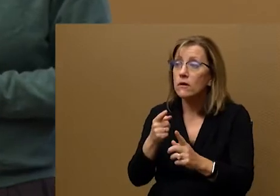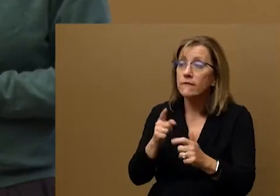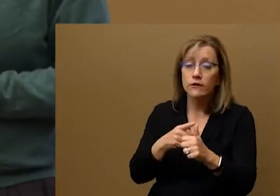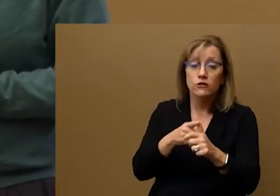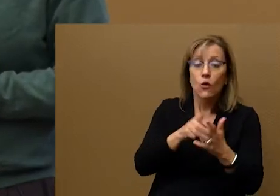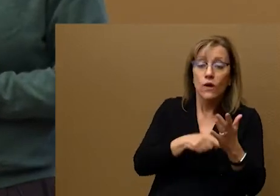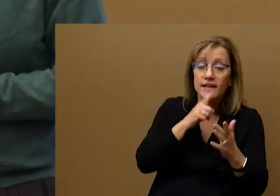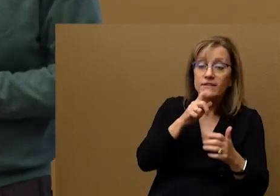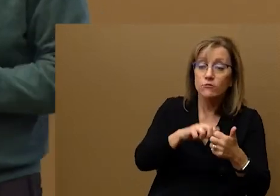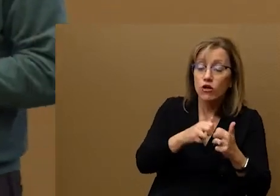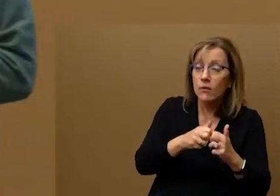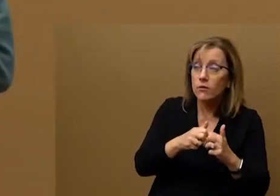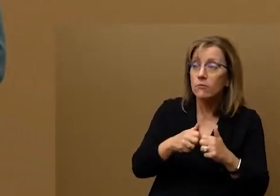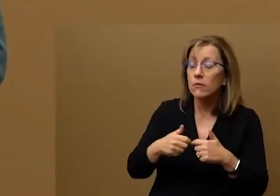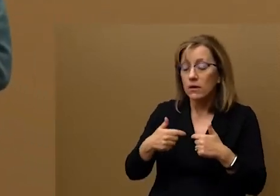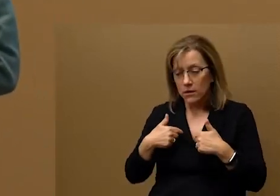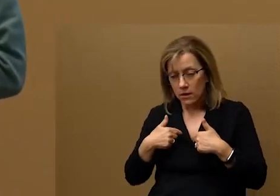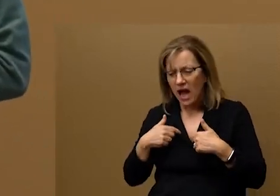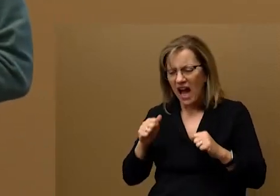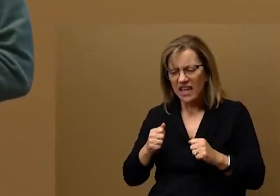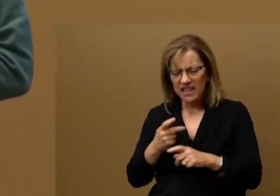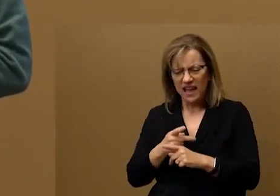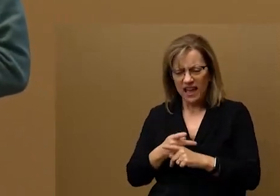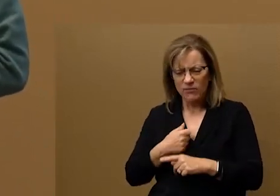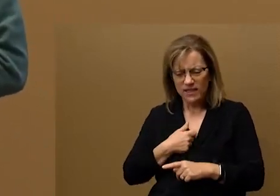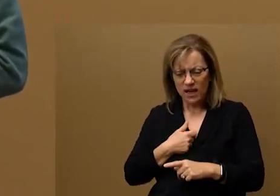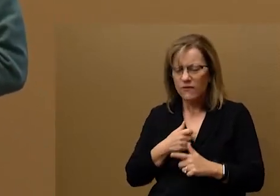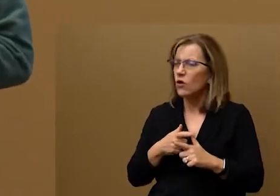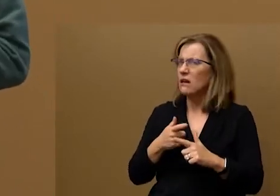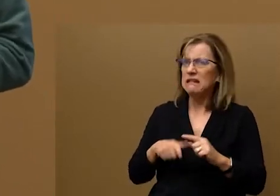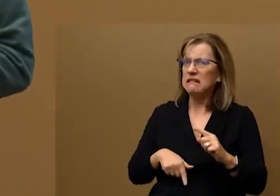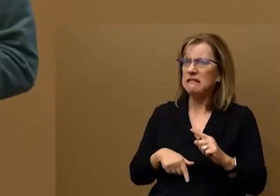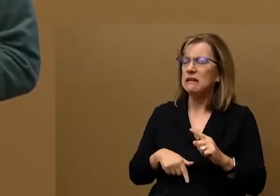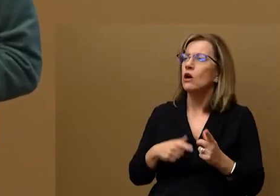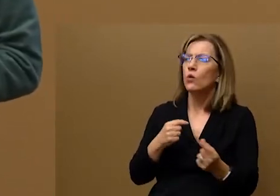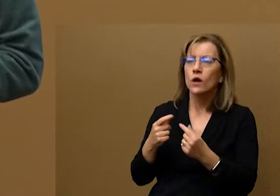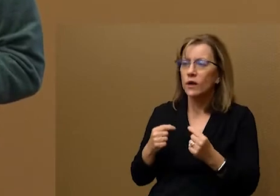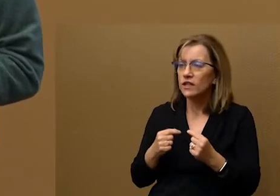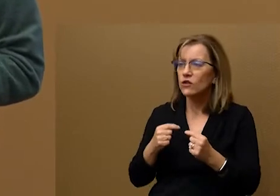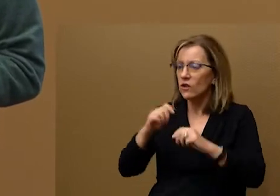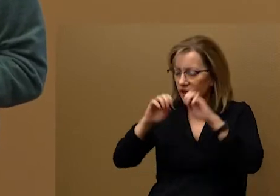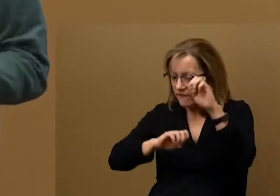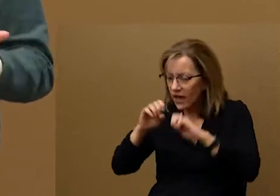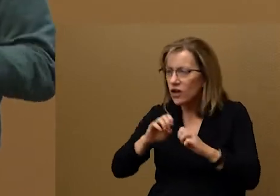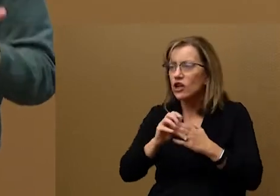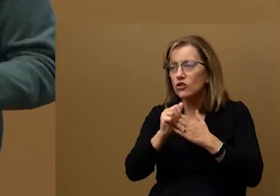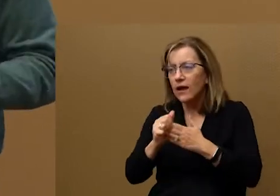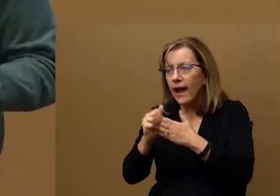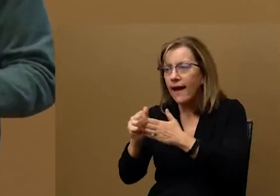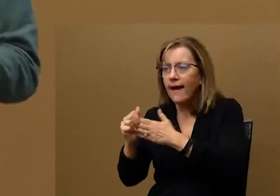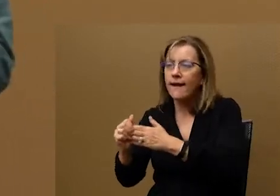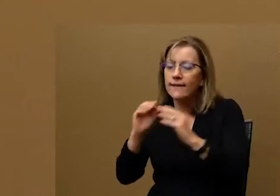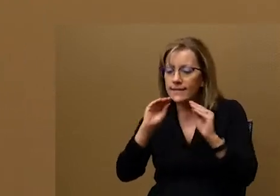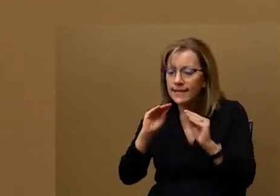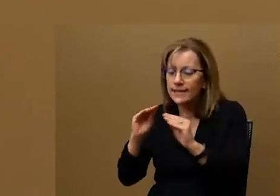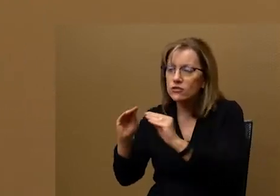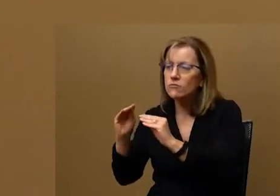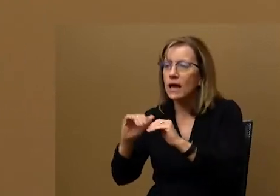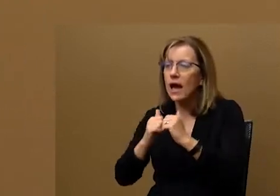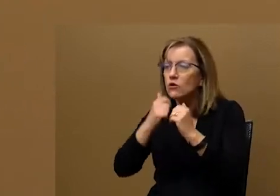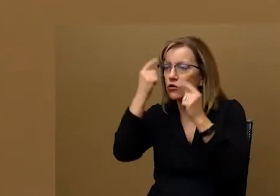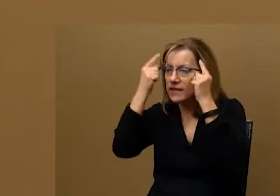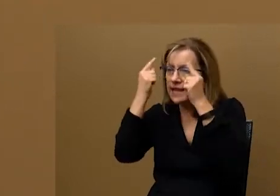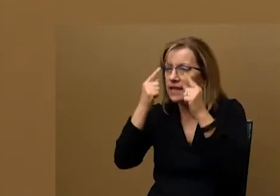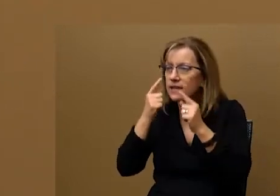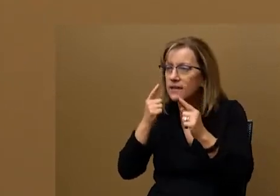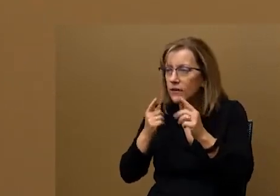problem. Okay, can you solve it yourself? You can. What can you do? Okay, let's evaluate that. And you guide the